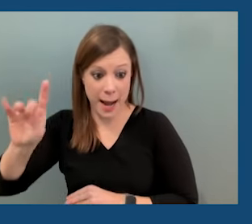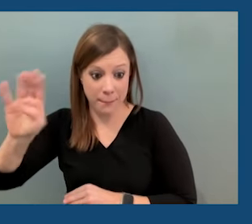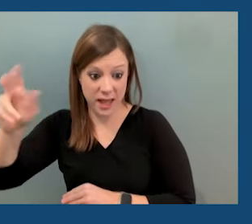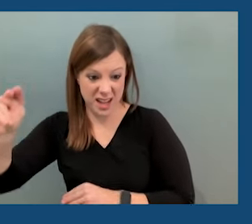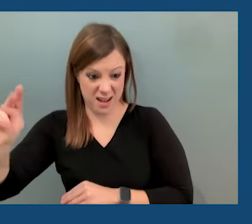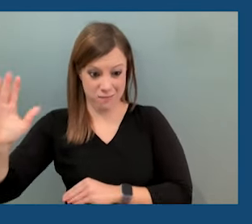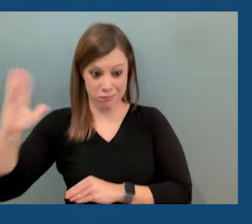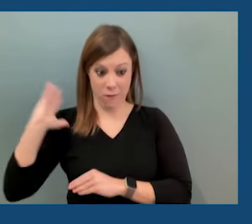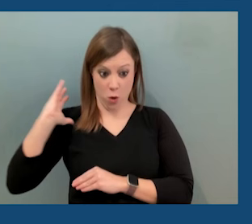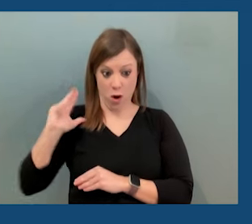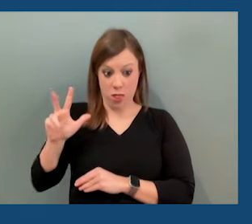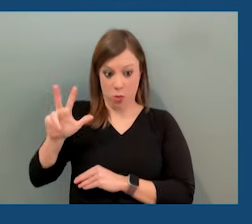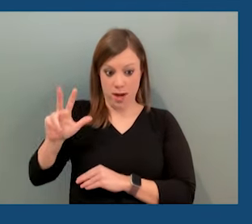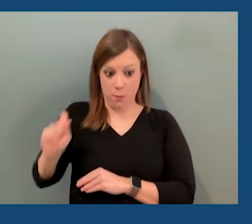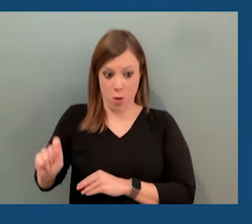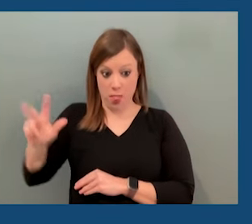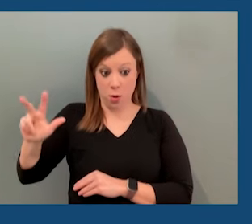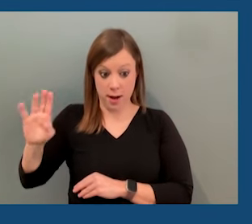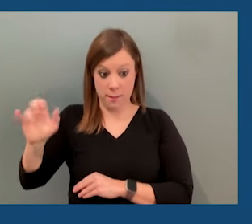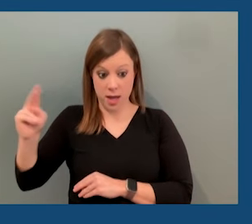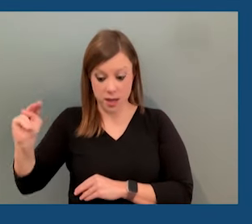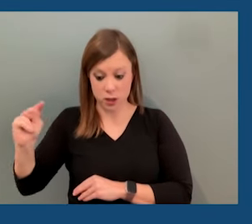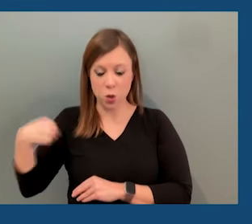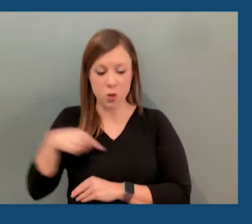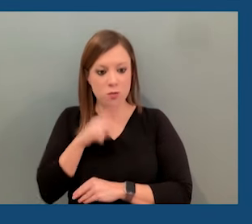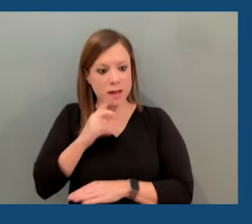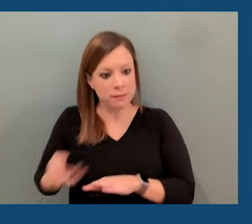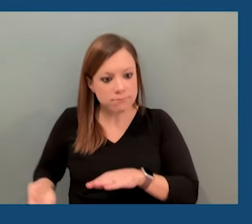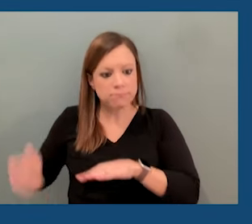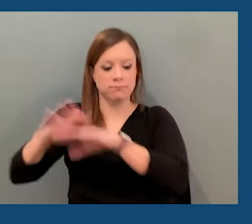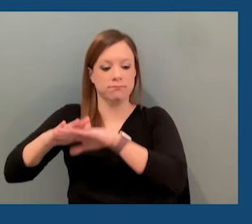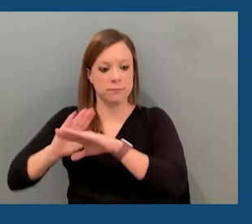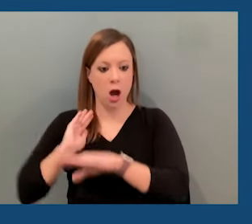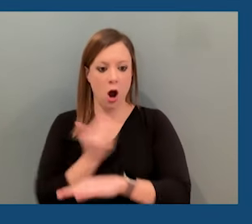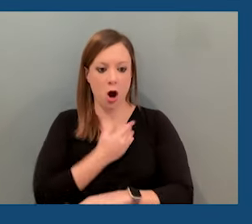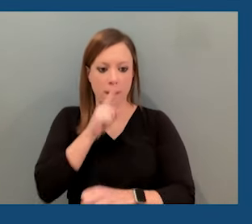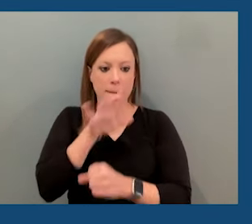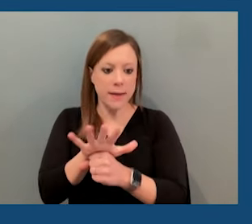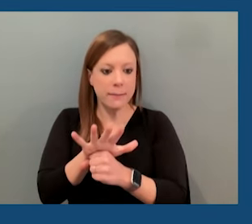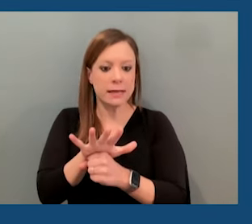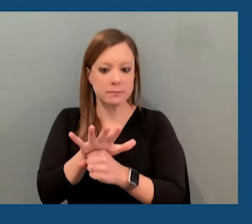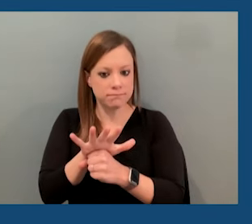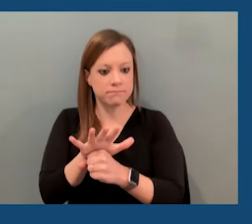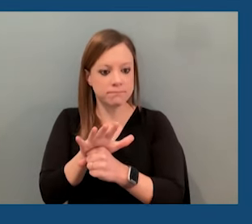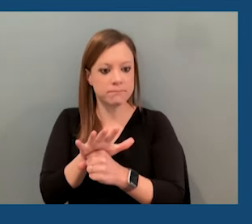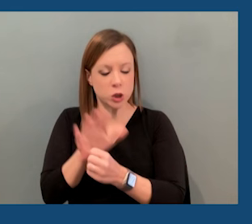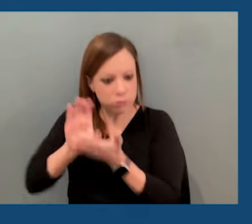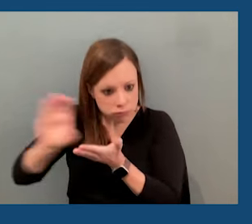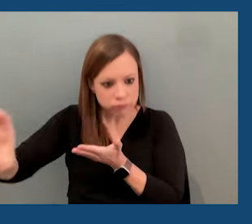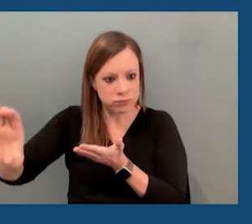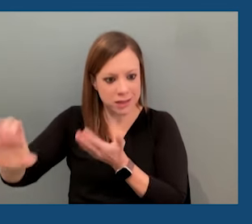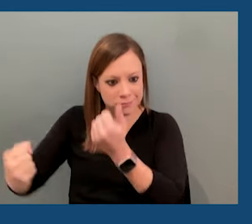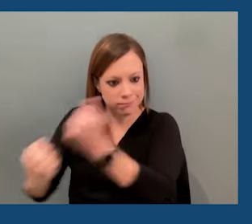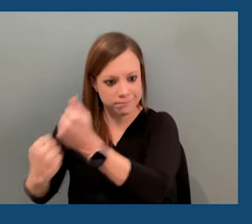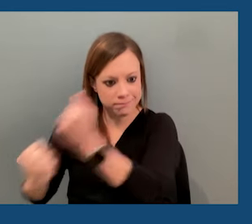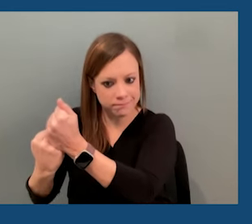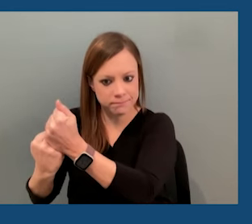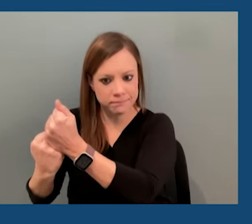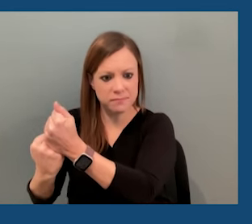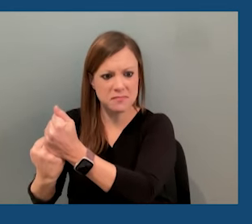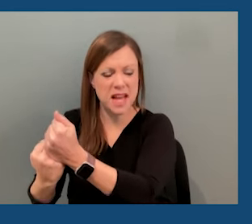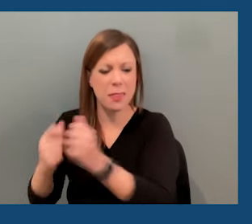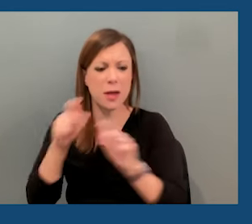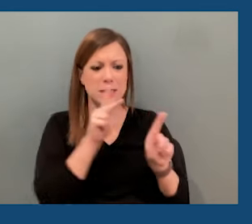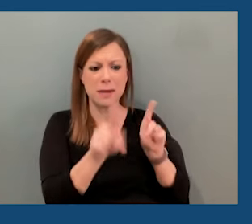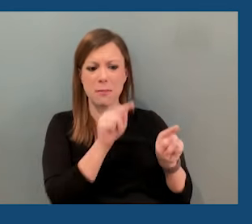increased the amount of commitment to this. And we also have to recognize that there are individuals in our society that you don't think of when you're